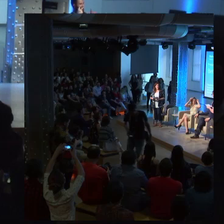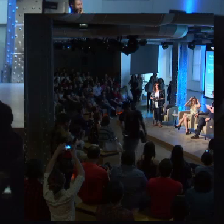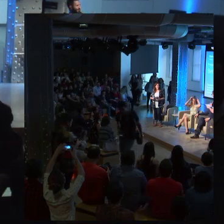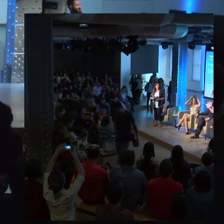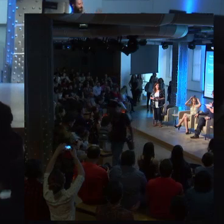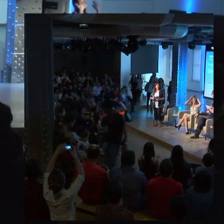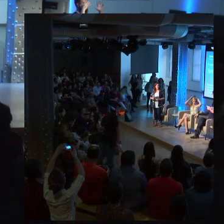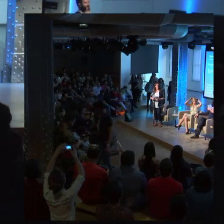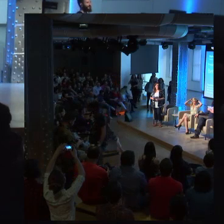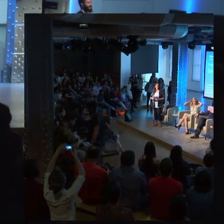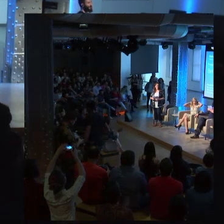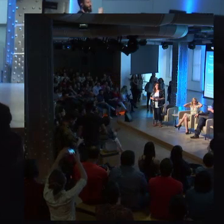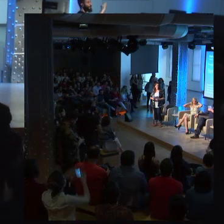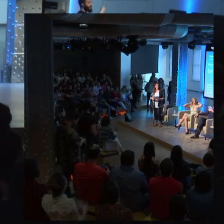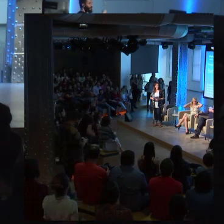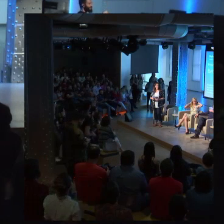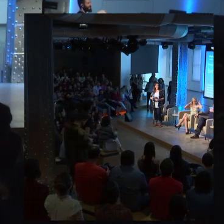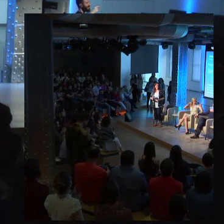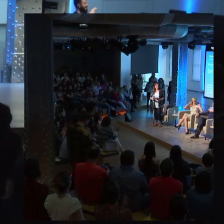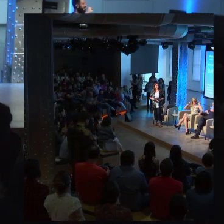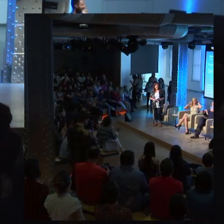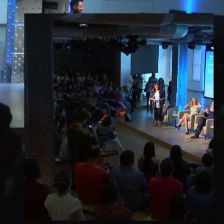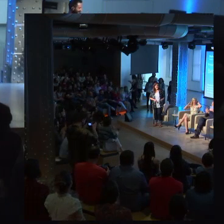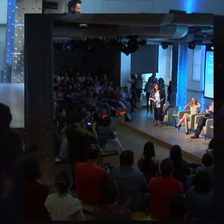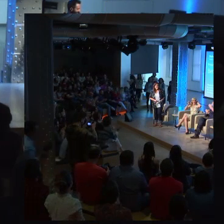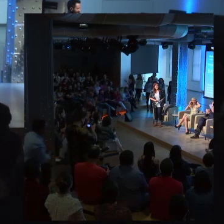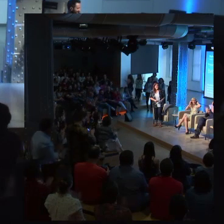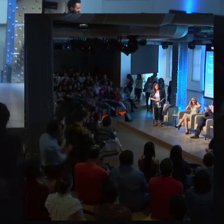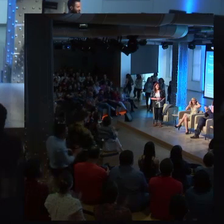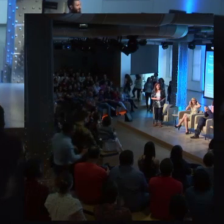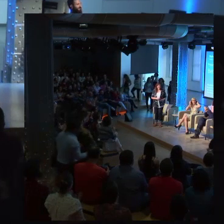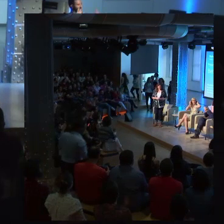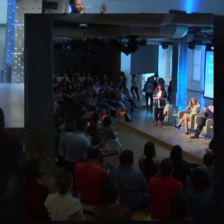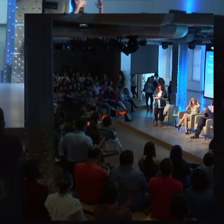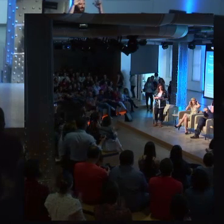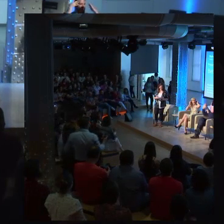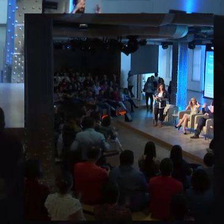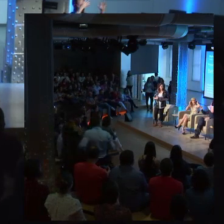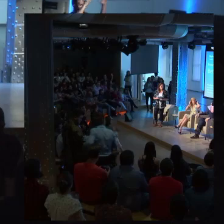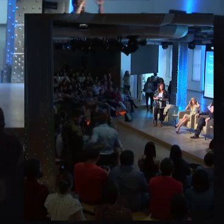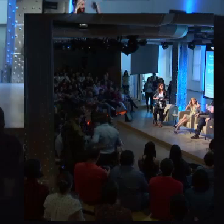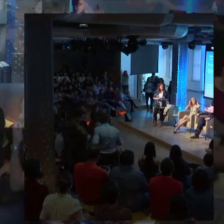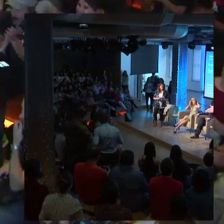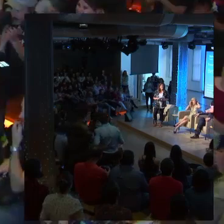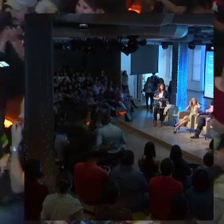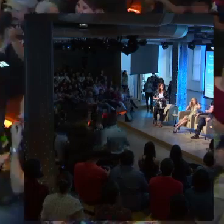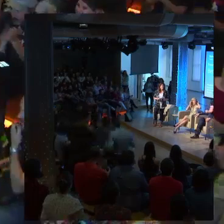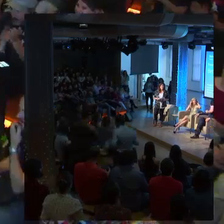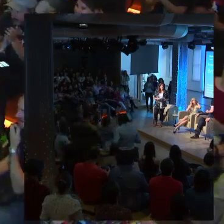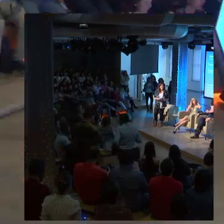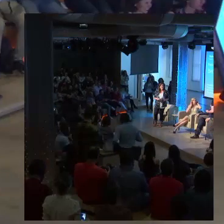We are with the two stars of the show, Bob Odenkirk and Rhea Seehorn, with